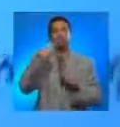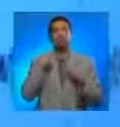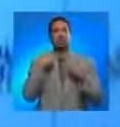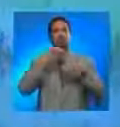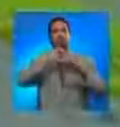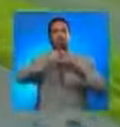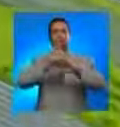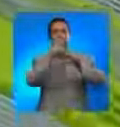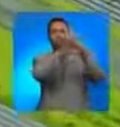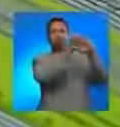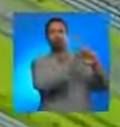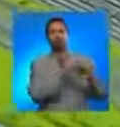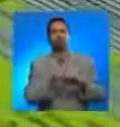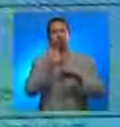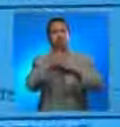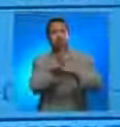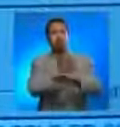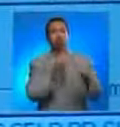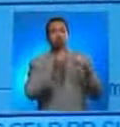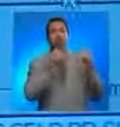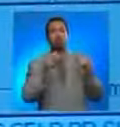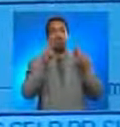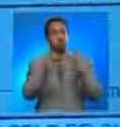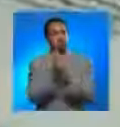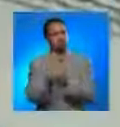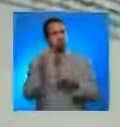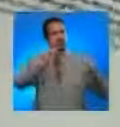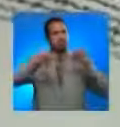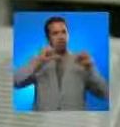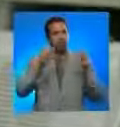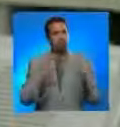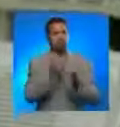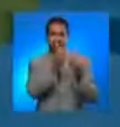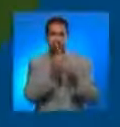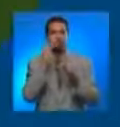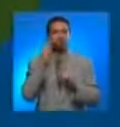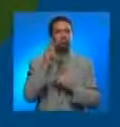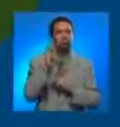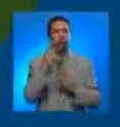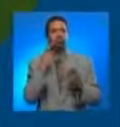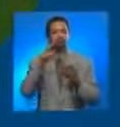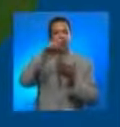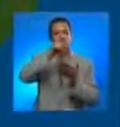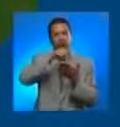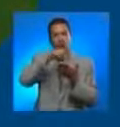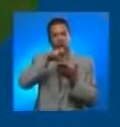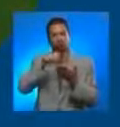of seismic stations, pressure sensors, and sea level gauges to issue watches and warnings.